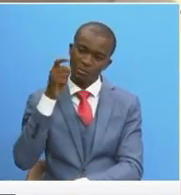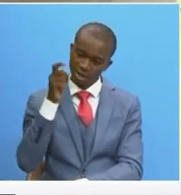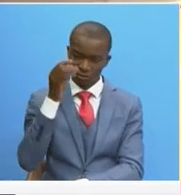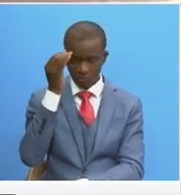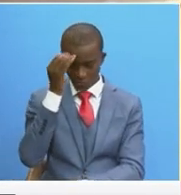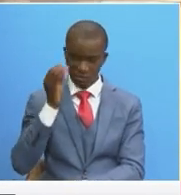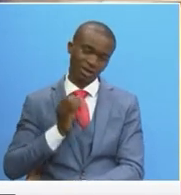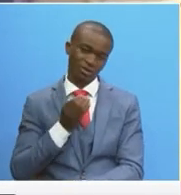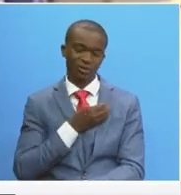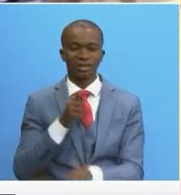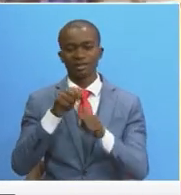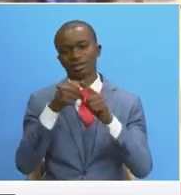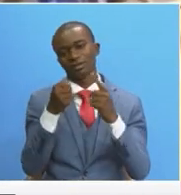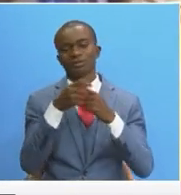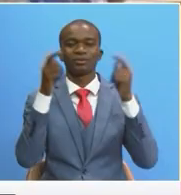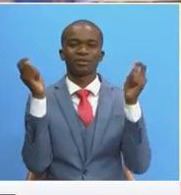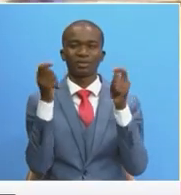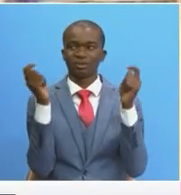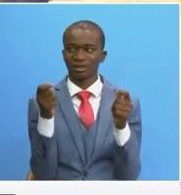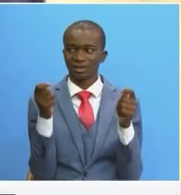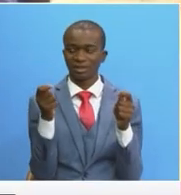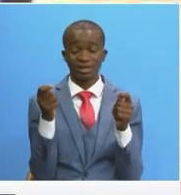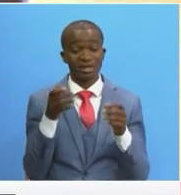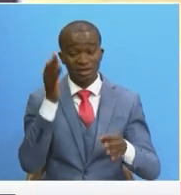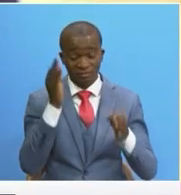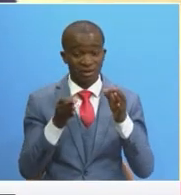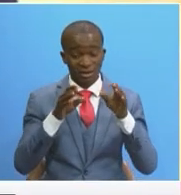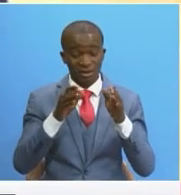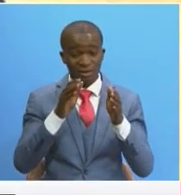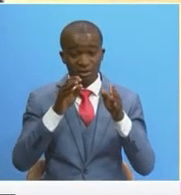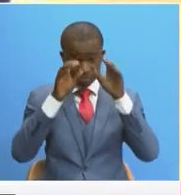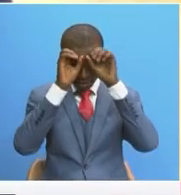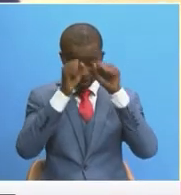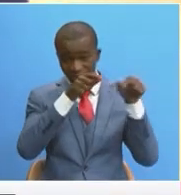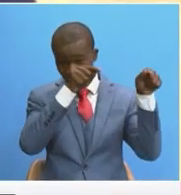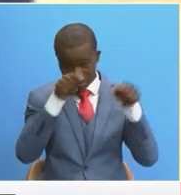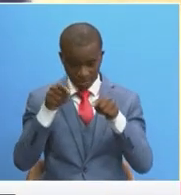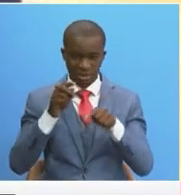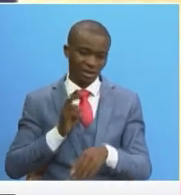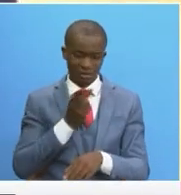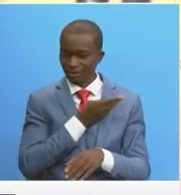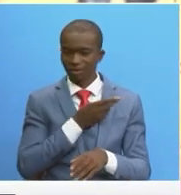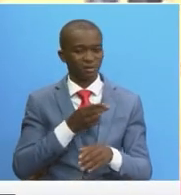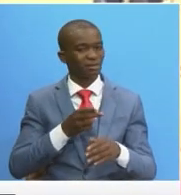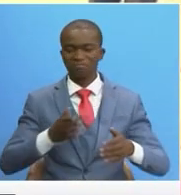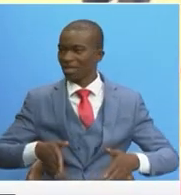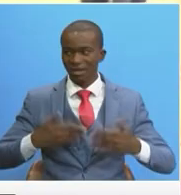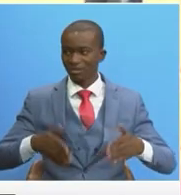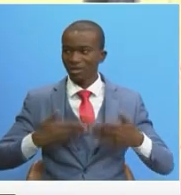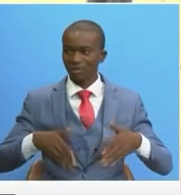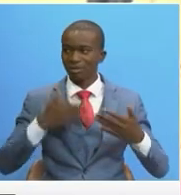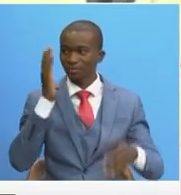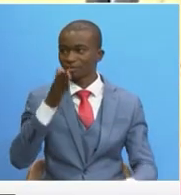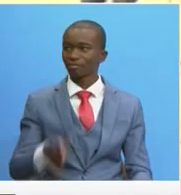President Hingabakesa and Shana, never in a Bakesa and Fabuino, if we took on Fabuino, Bakesa Munaku and Bishop in a month. ceremony